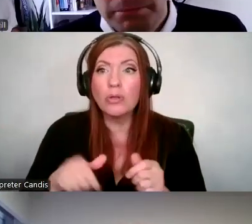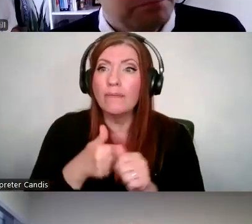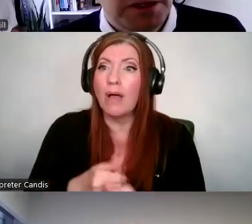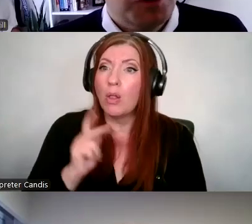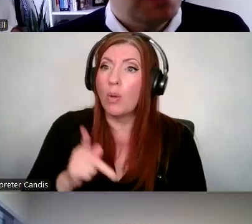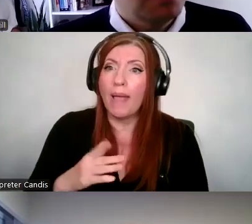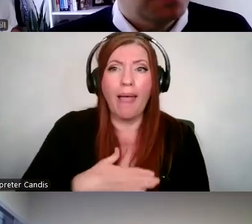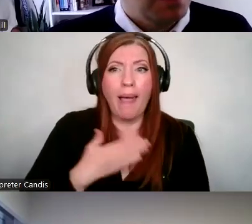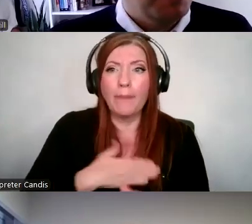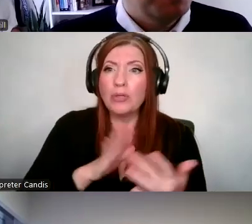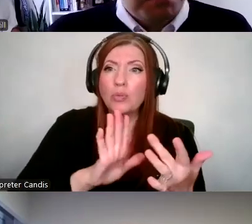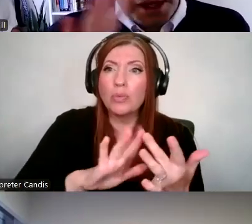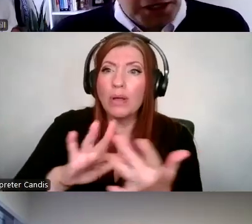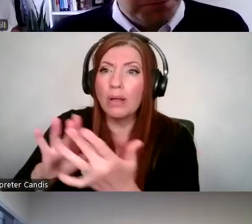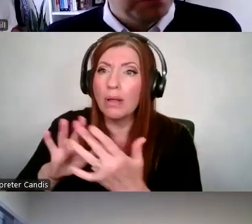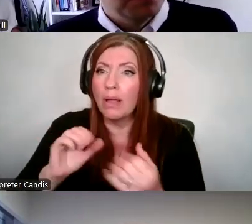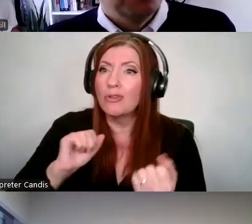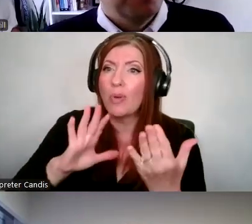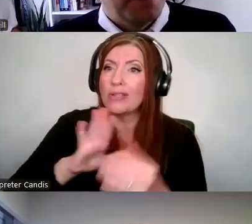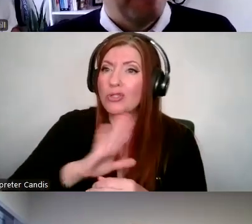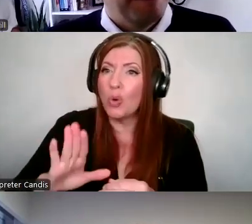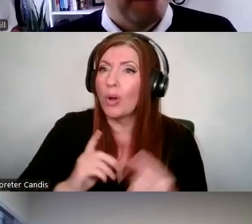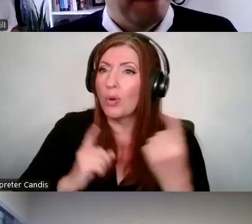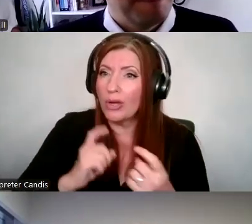out and I'll address those as they come. So thank you.